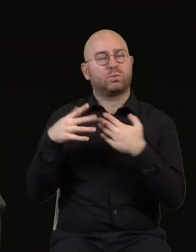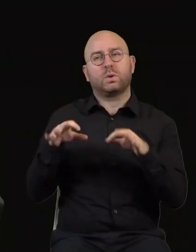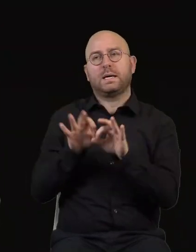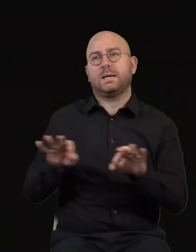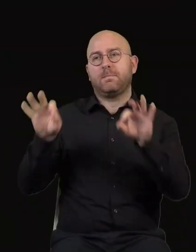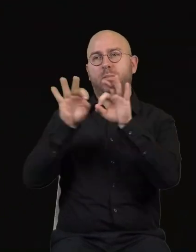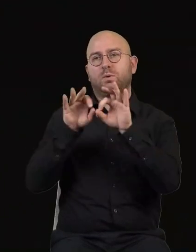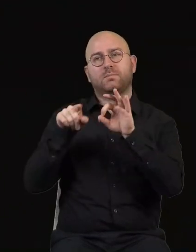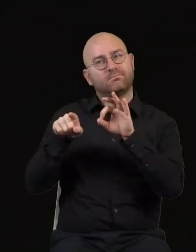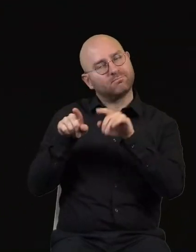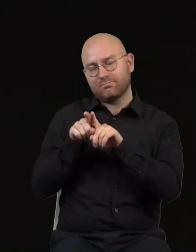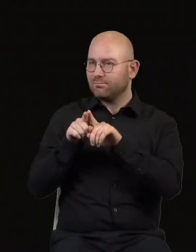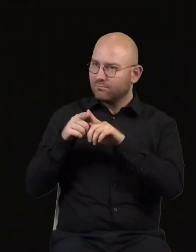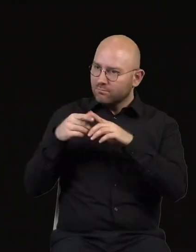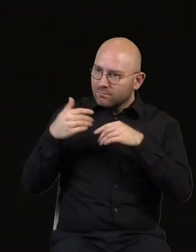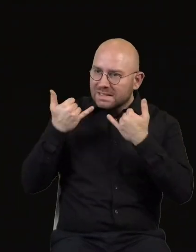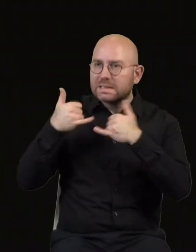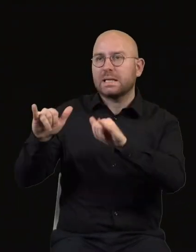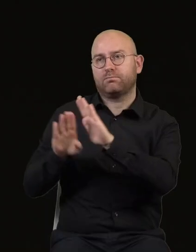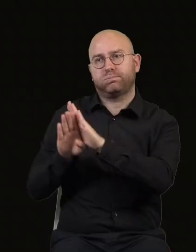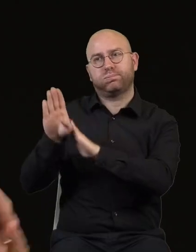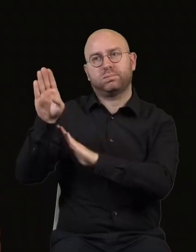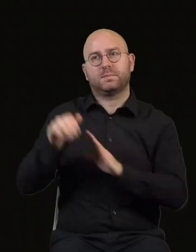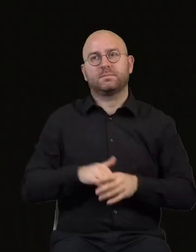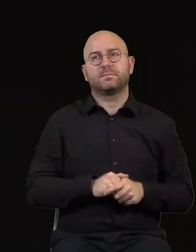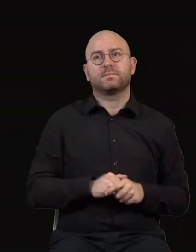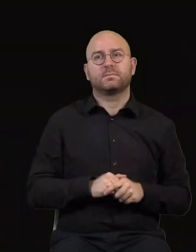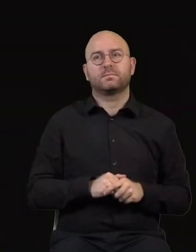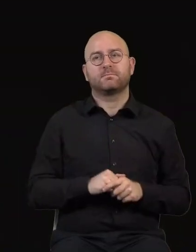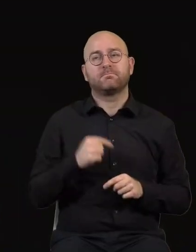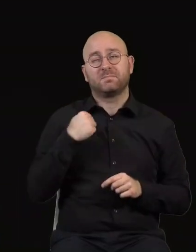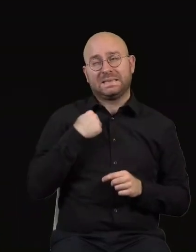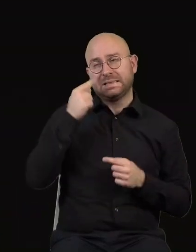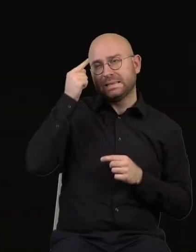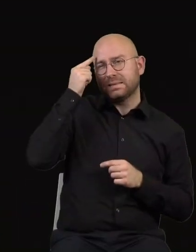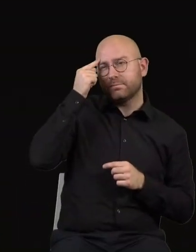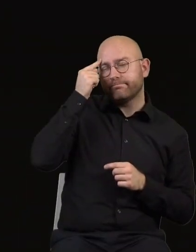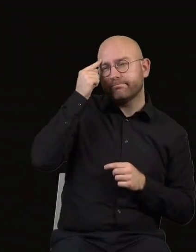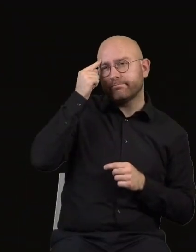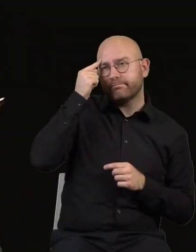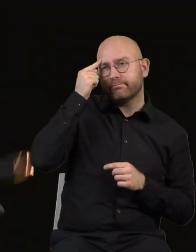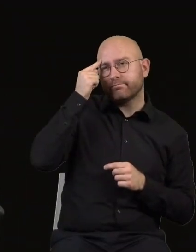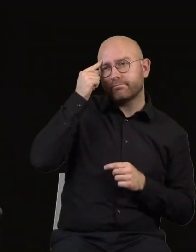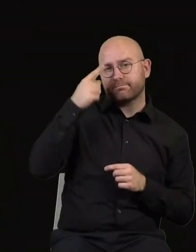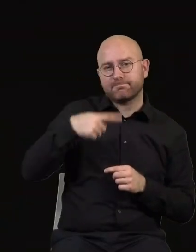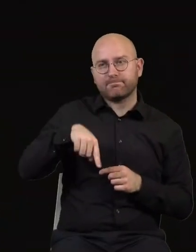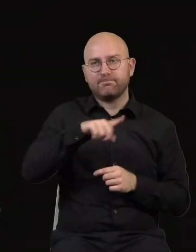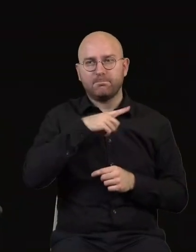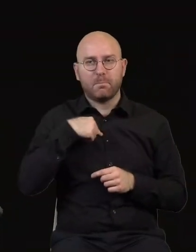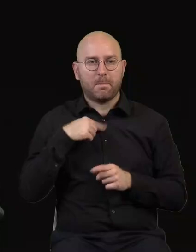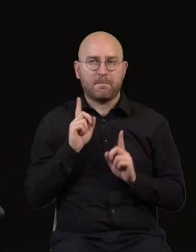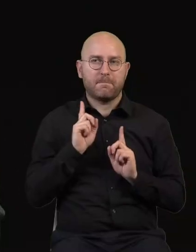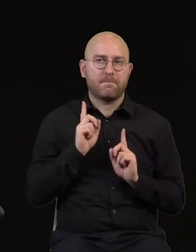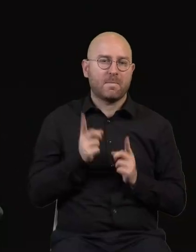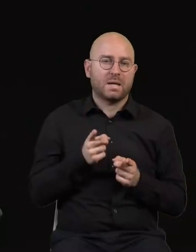level and if the funding with the requirements and with the expectations we want from